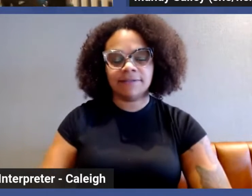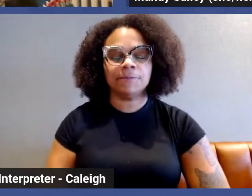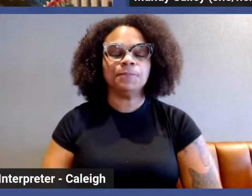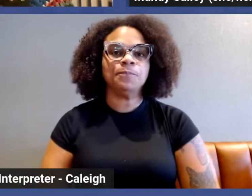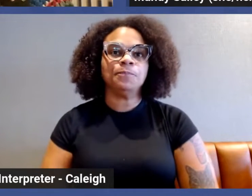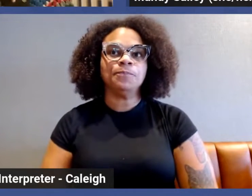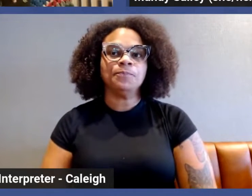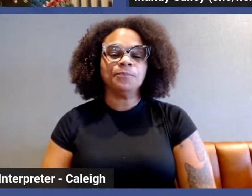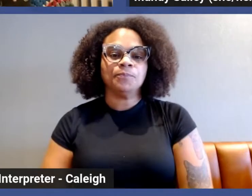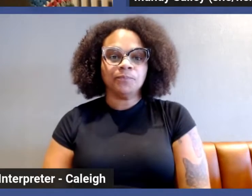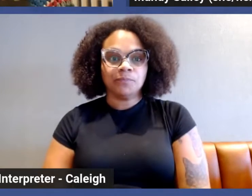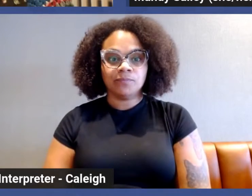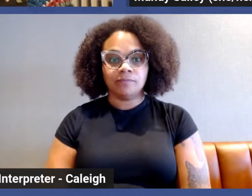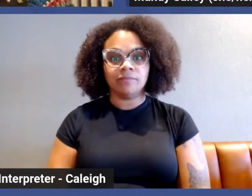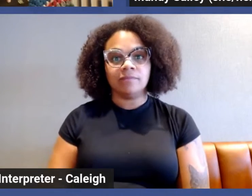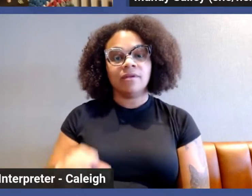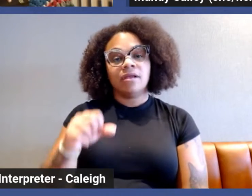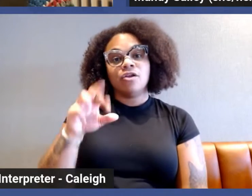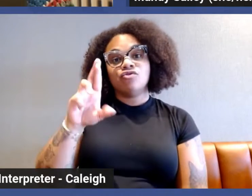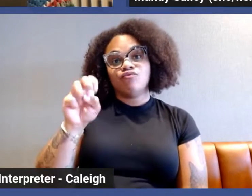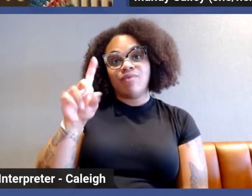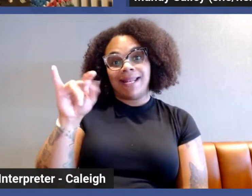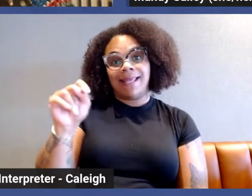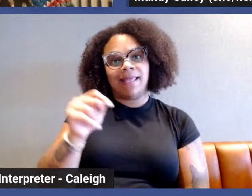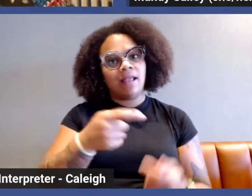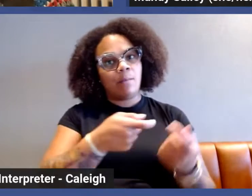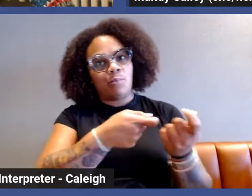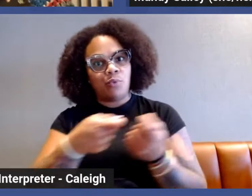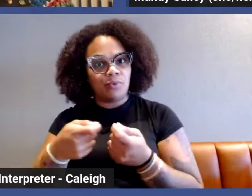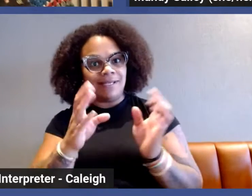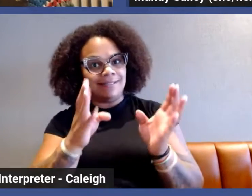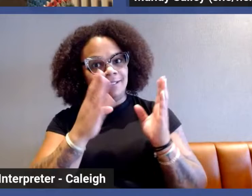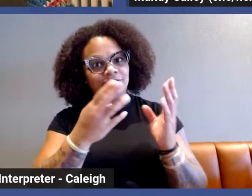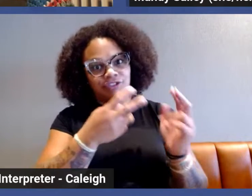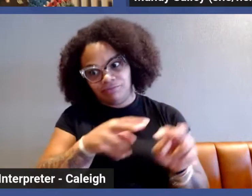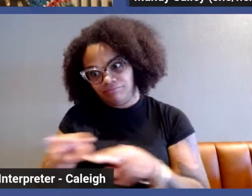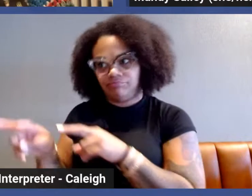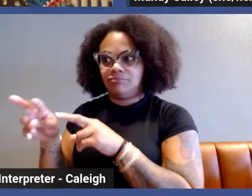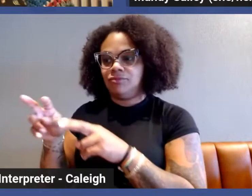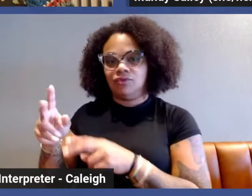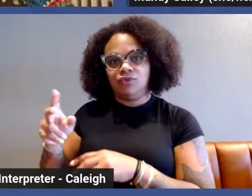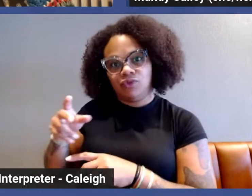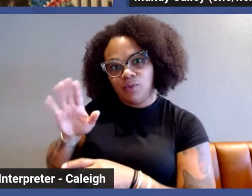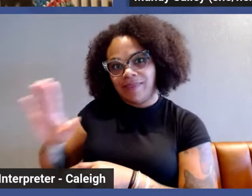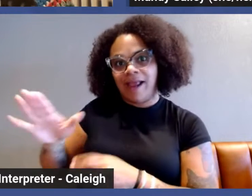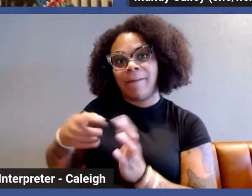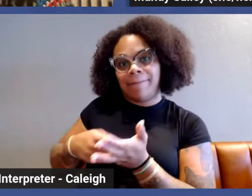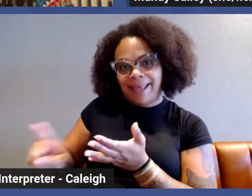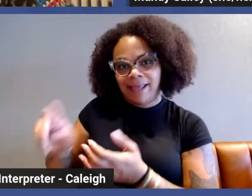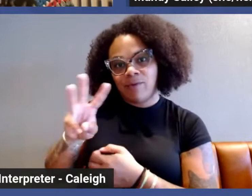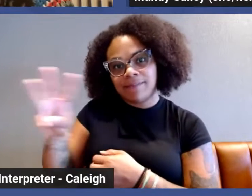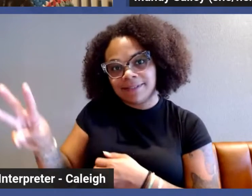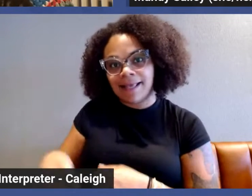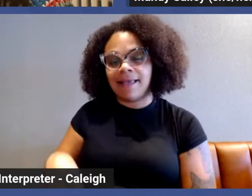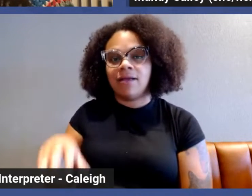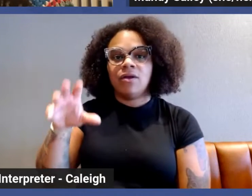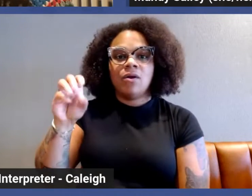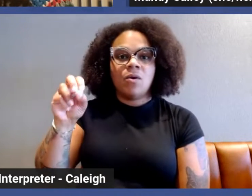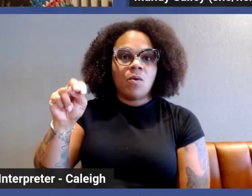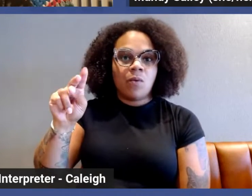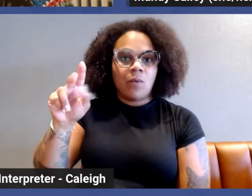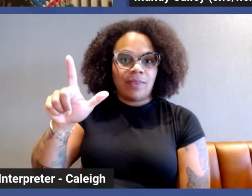and direct traffic towards their pay sites, their OnlyFans, their cam sites, whatever.